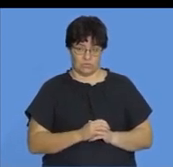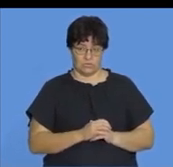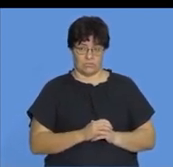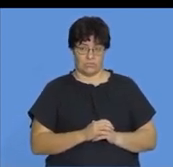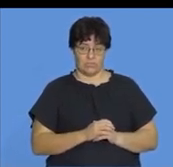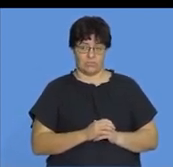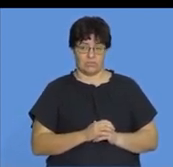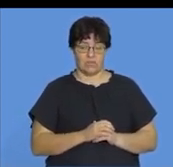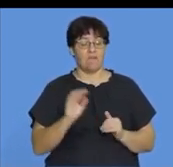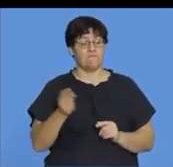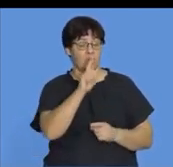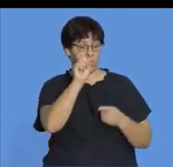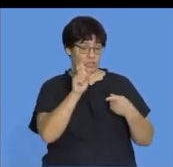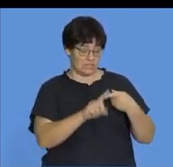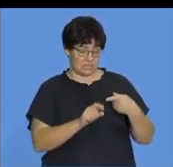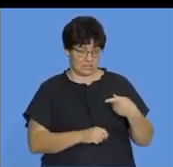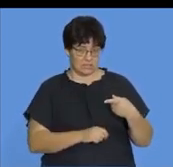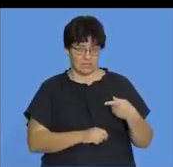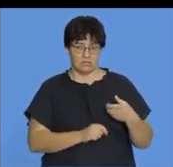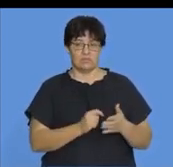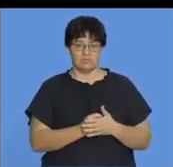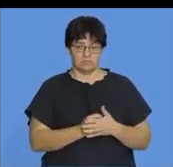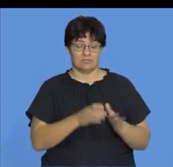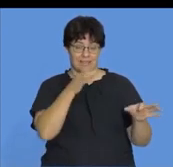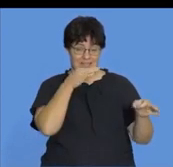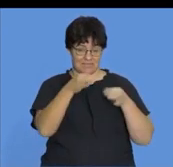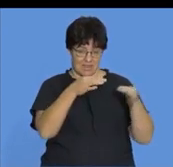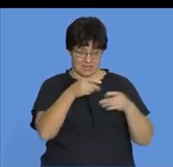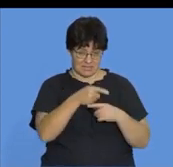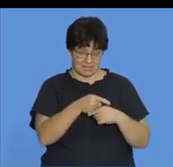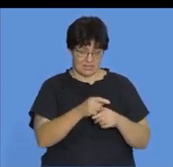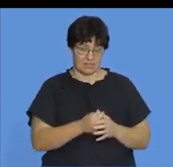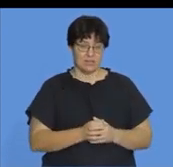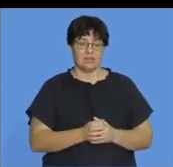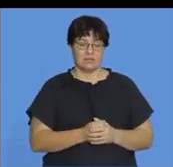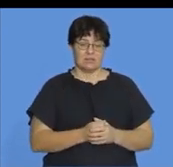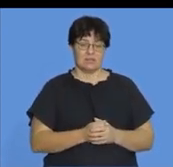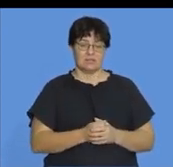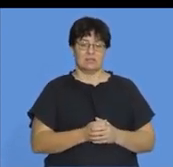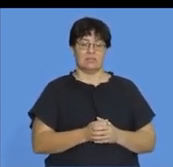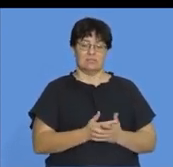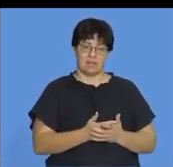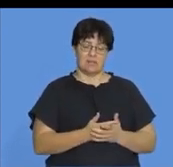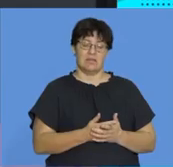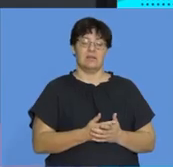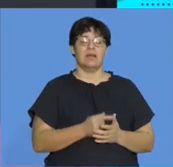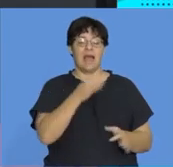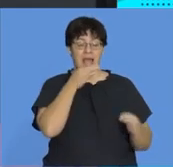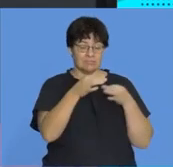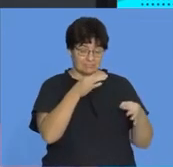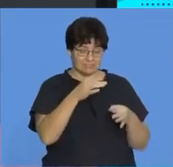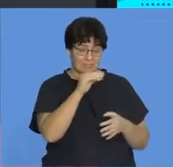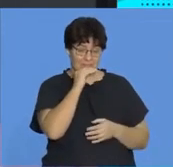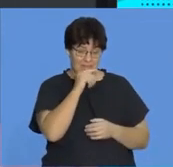4:3:2, right? Now the first question, define, that's the action verb, right? So in as far as definitions are concerned, we need to be